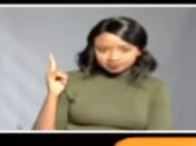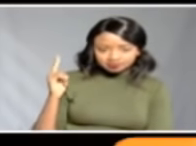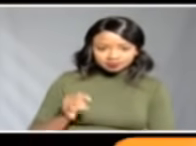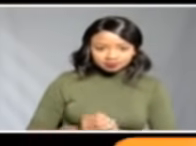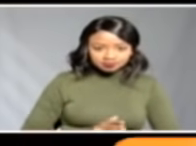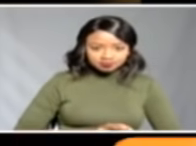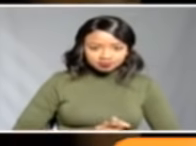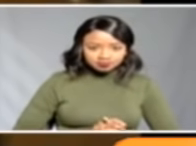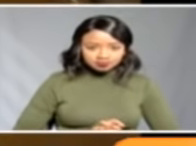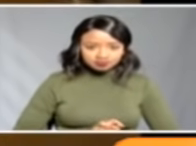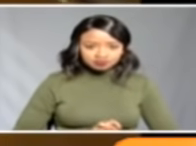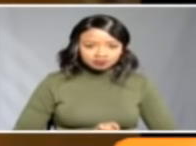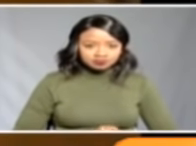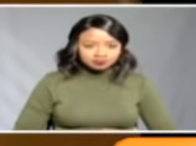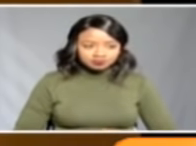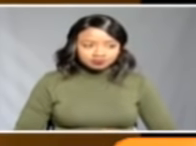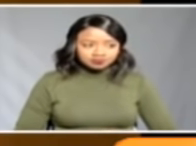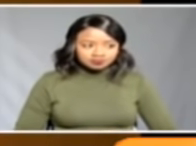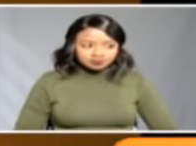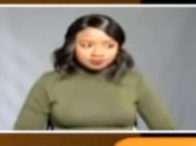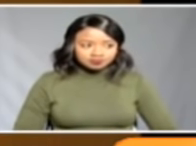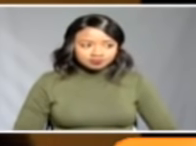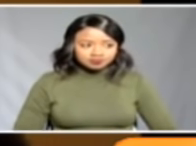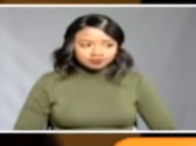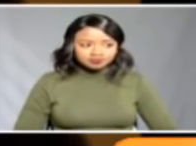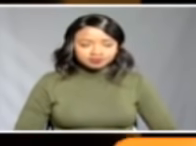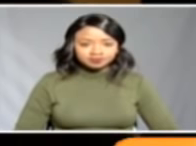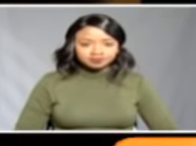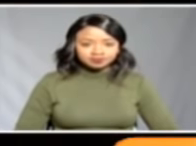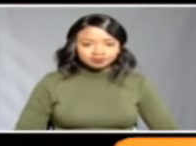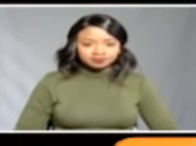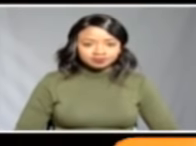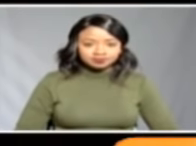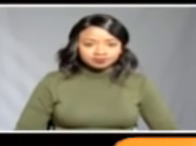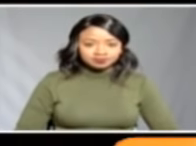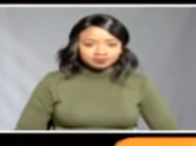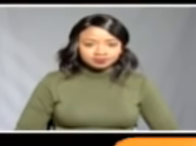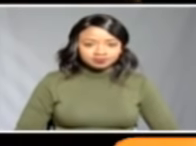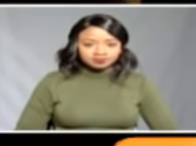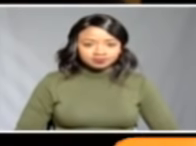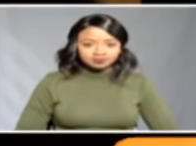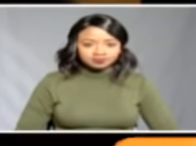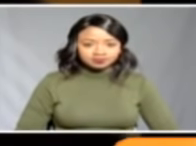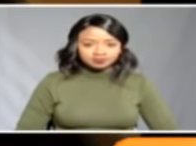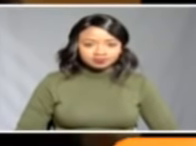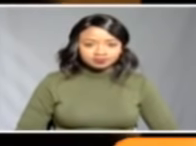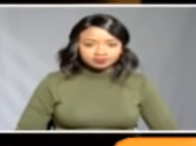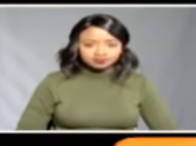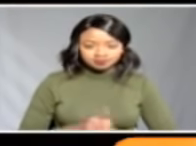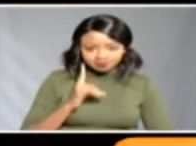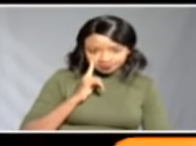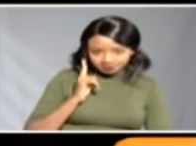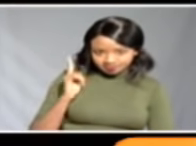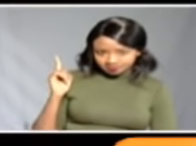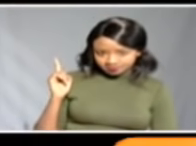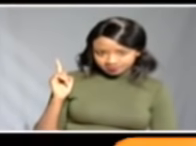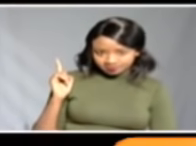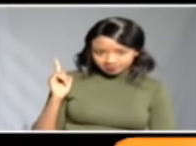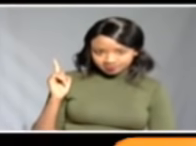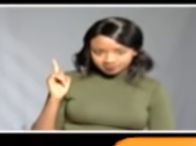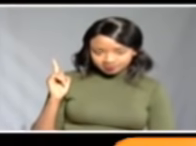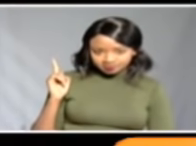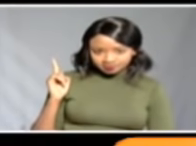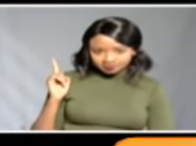Eskedu ujuge kwa kile mtoto anaweza rudi huko. Alale na mtoto. Amwambukis atakuwa hiyo juu. Sasa hiyo ndio nasikia